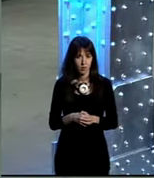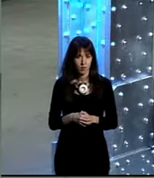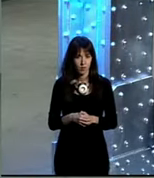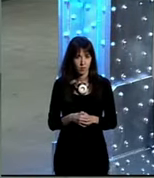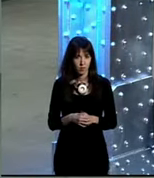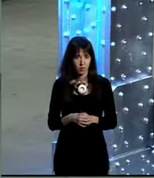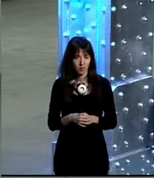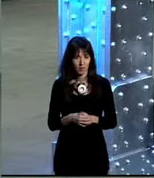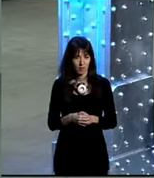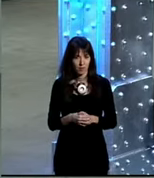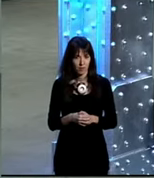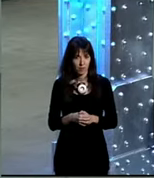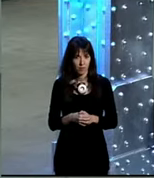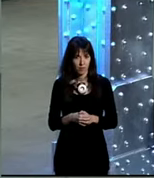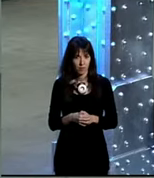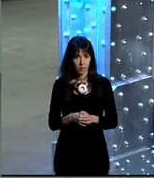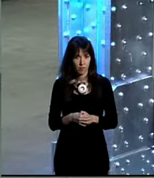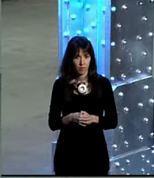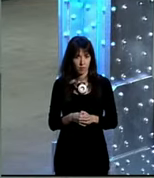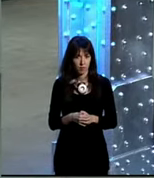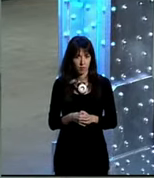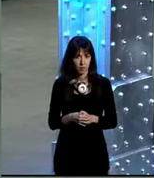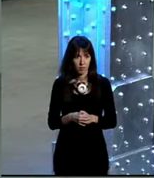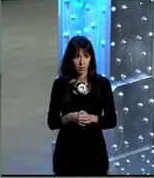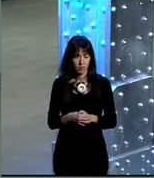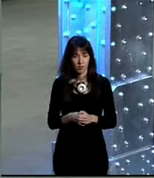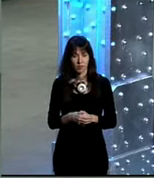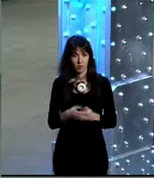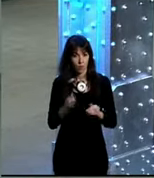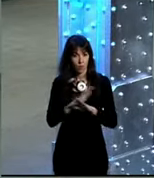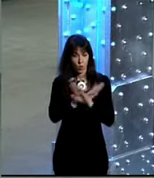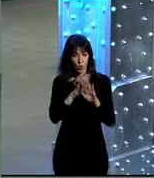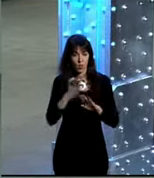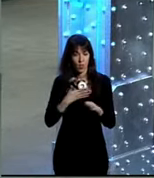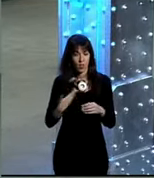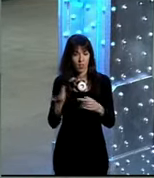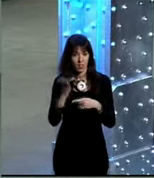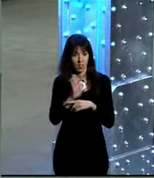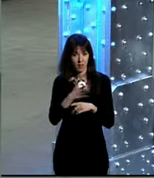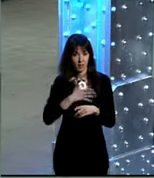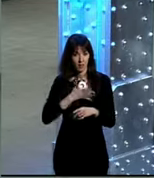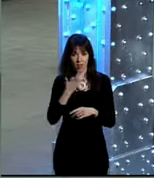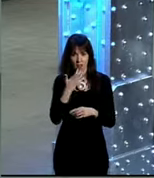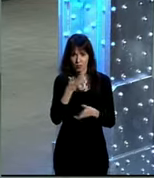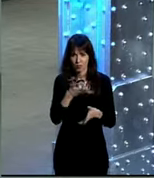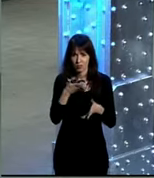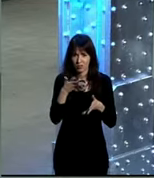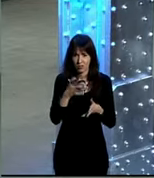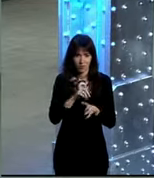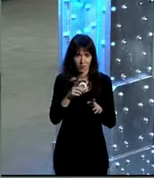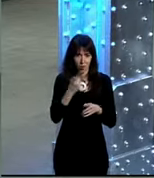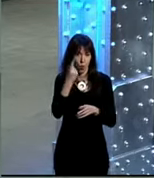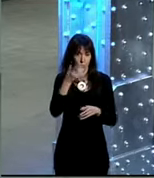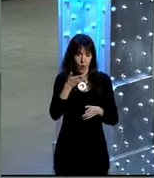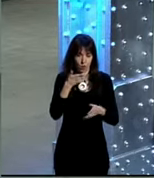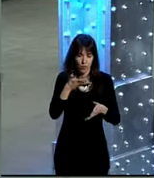But there we are. And finally, one of my favorite examples from last year in Bristol. You've probably seen this one, I think, but